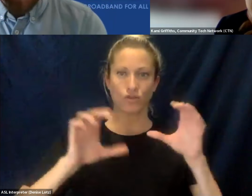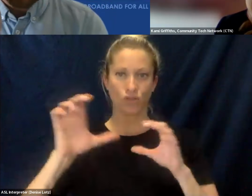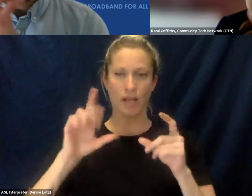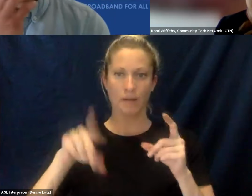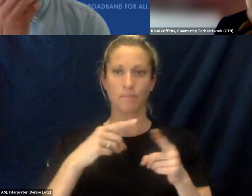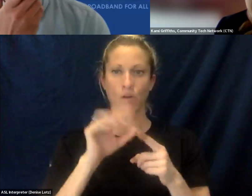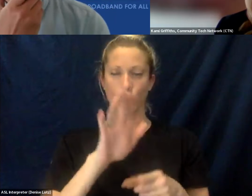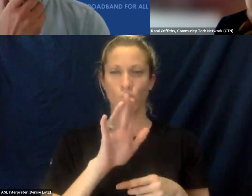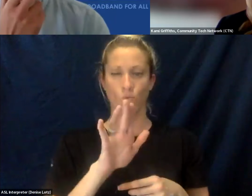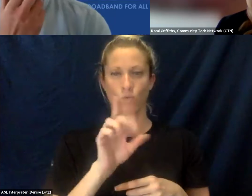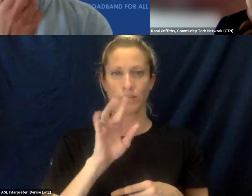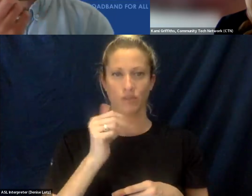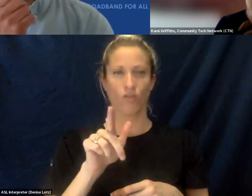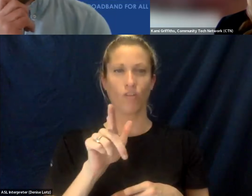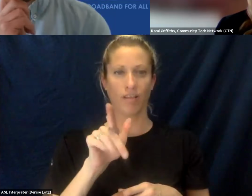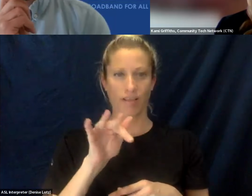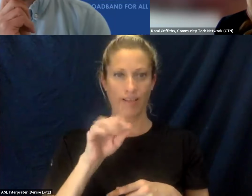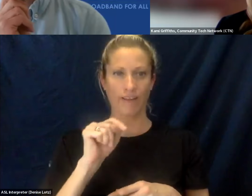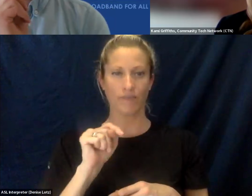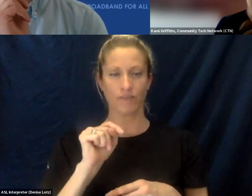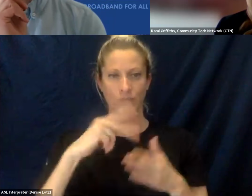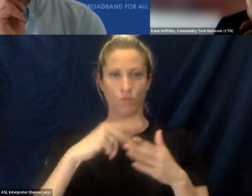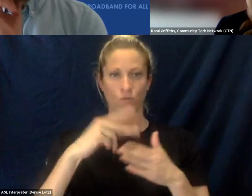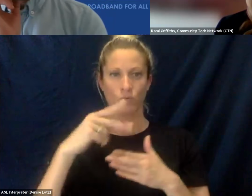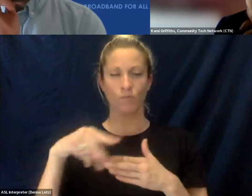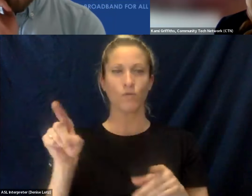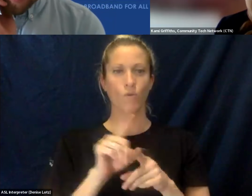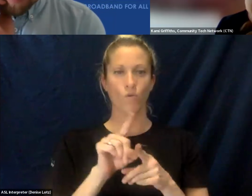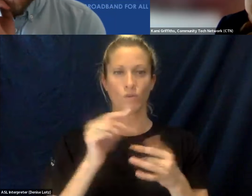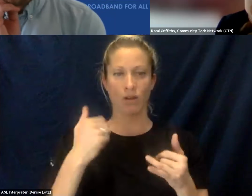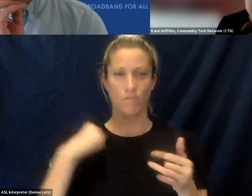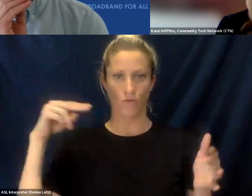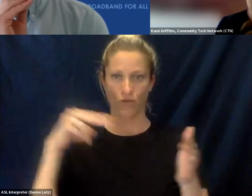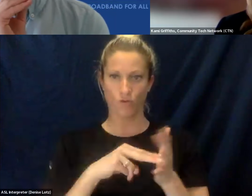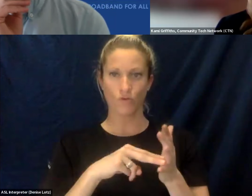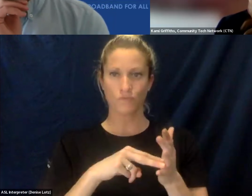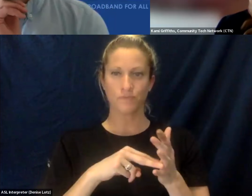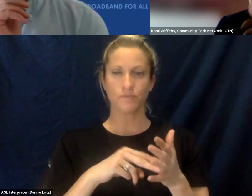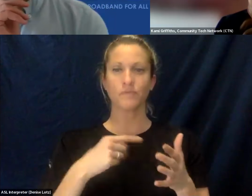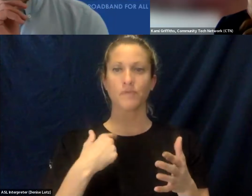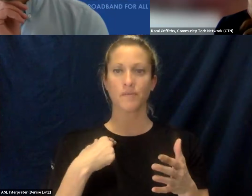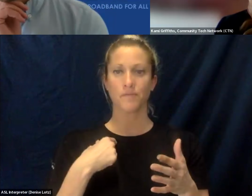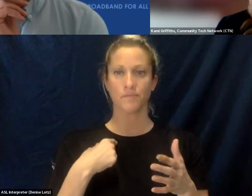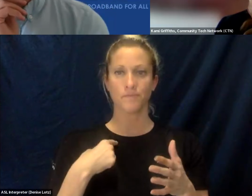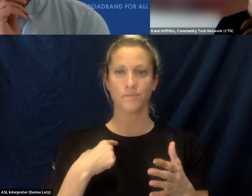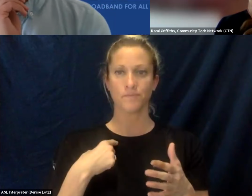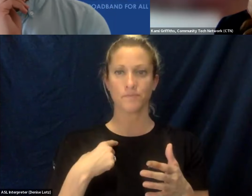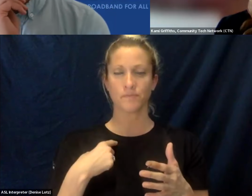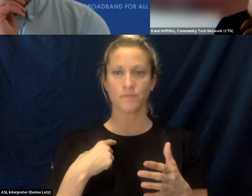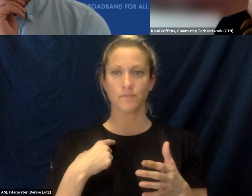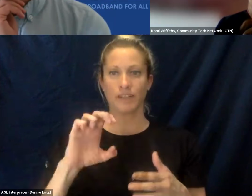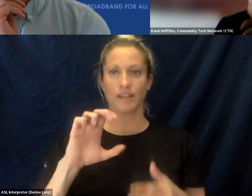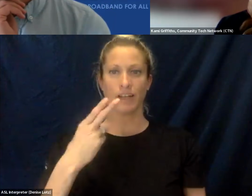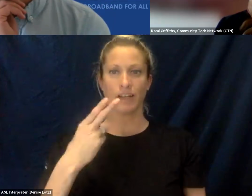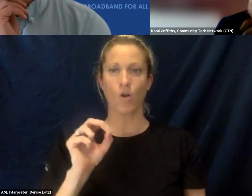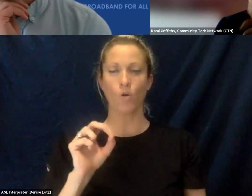your Digital Lift program, but now I'm probably going to be looking at your Digital Lift program. And I echo